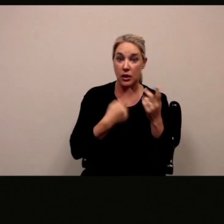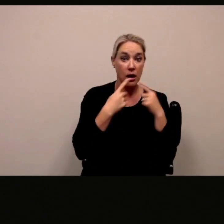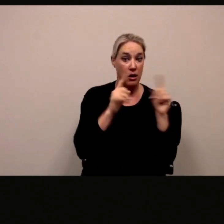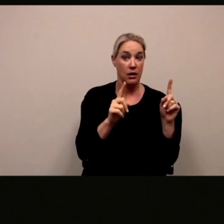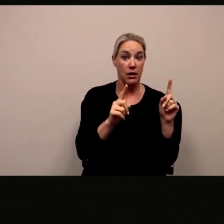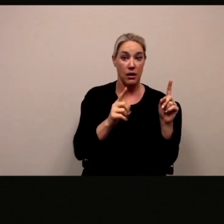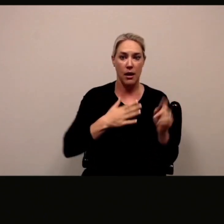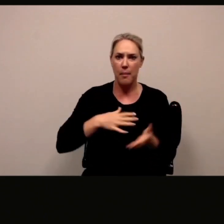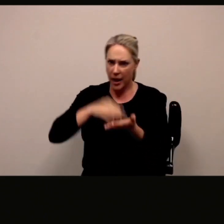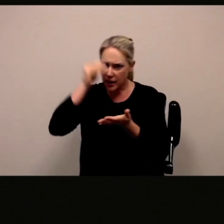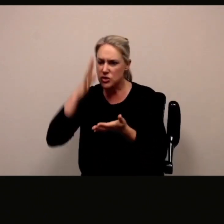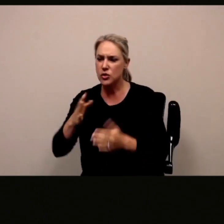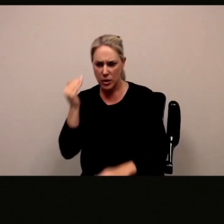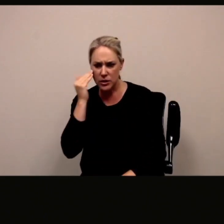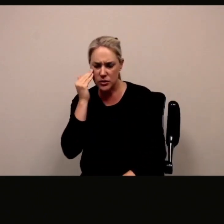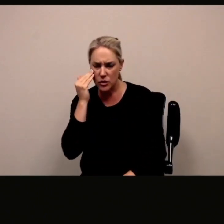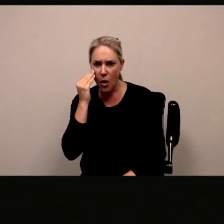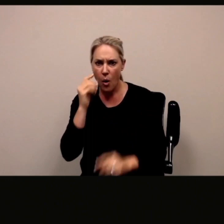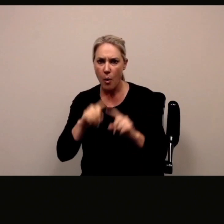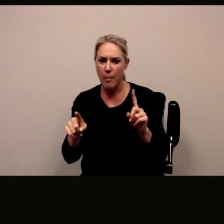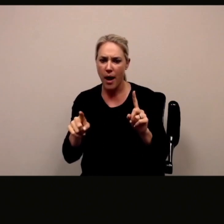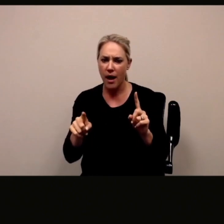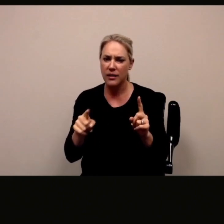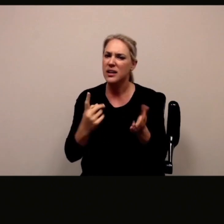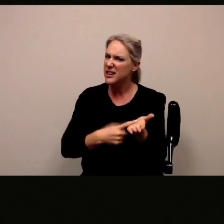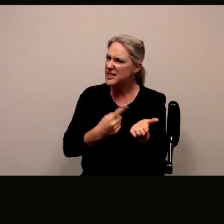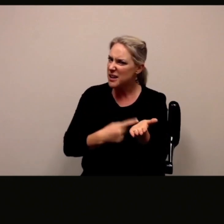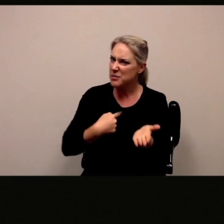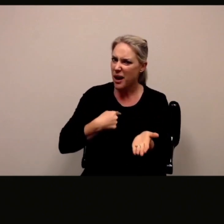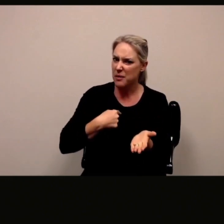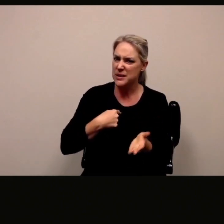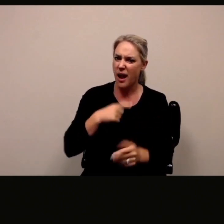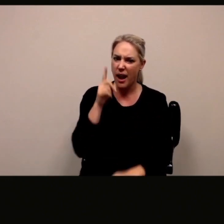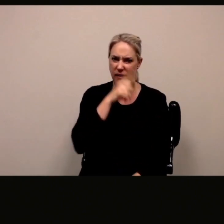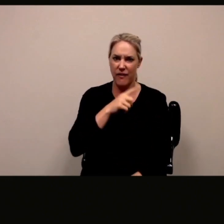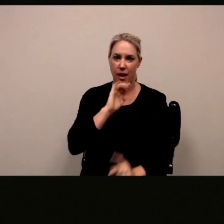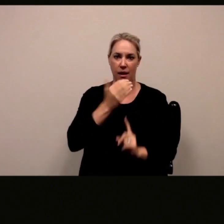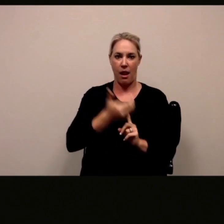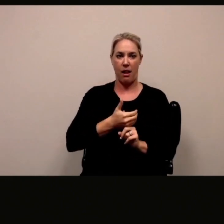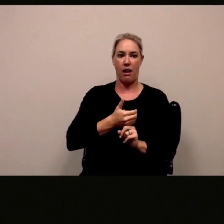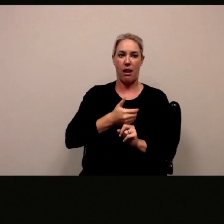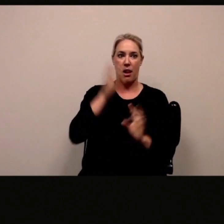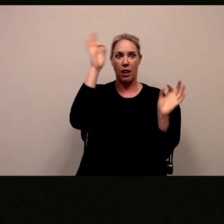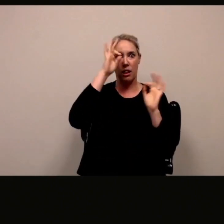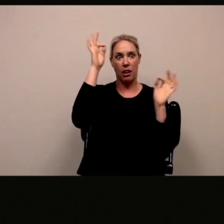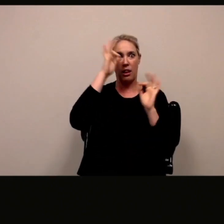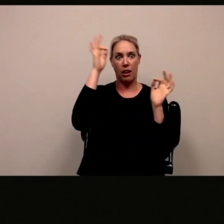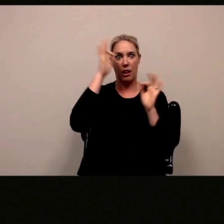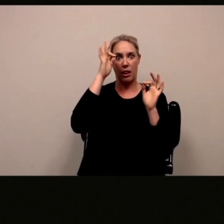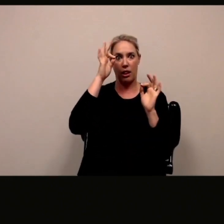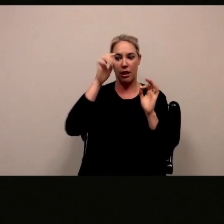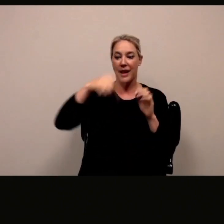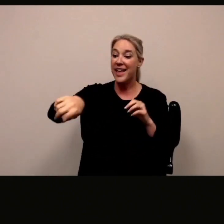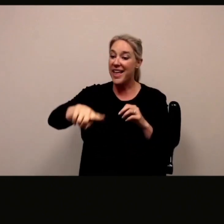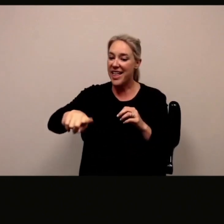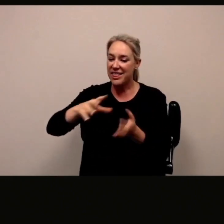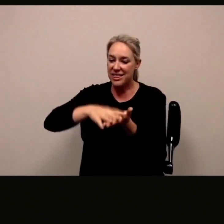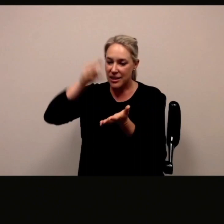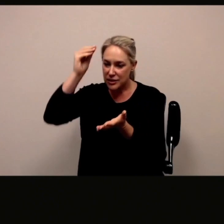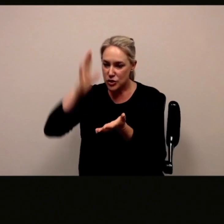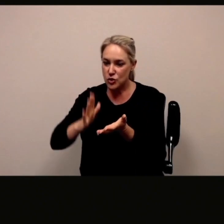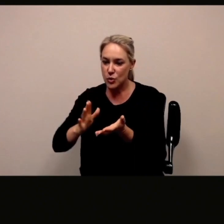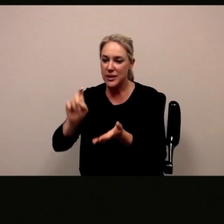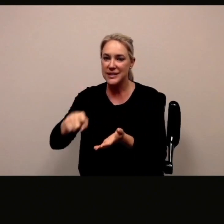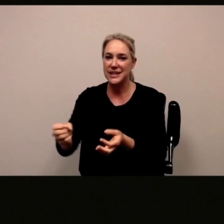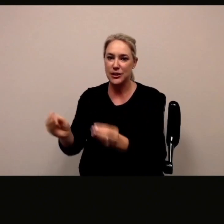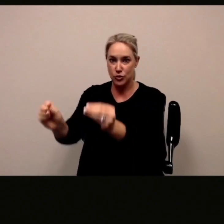play like I absolutely don't know anything, because I want to see how they think. And they have to teach me. And that's shocking when they do that.